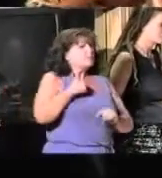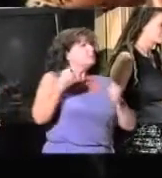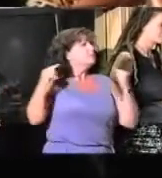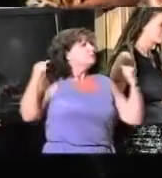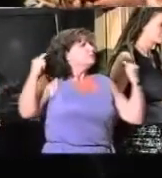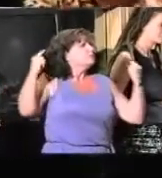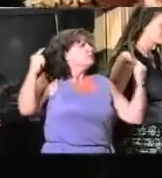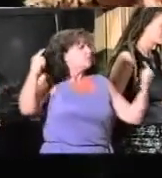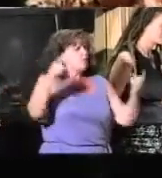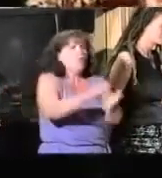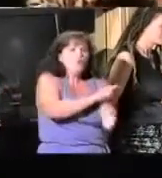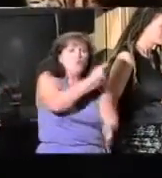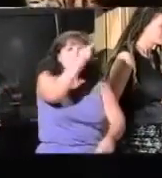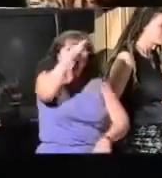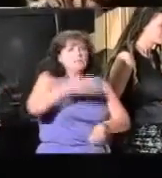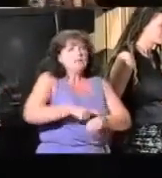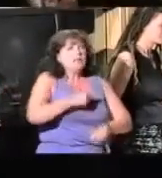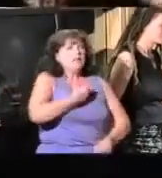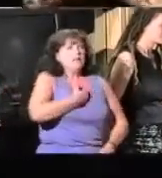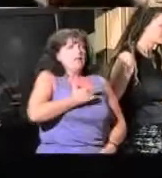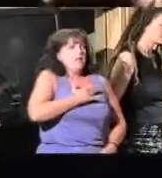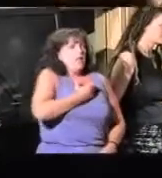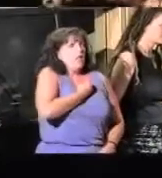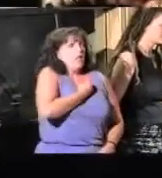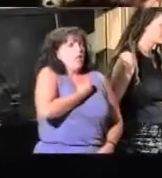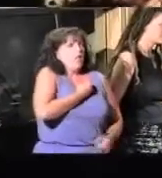this time to tell you my problems,